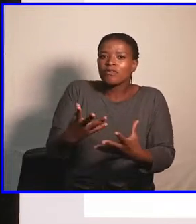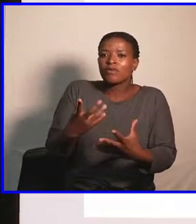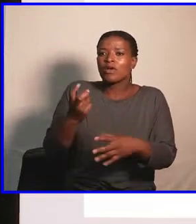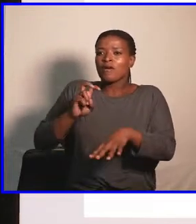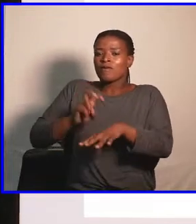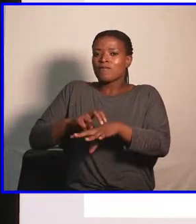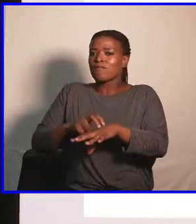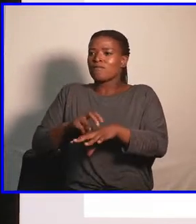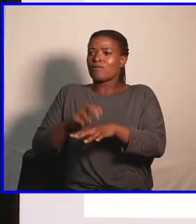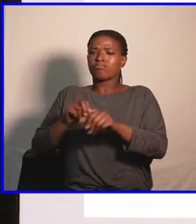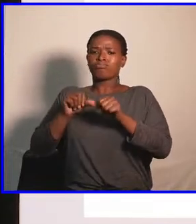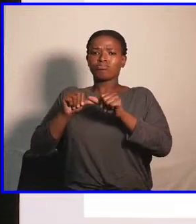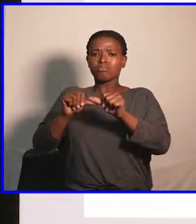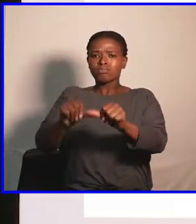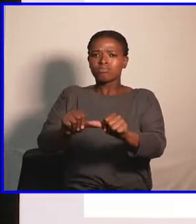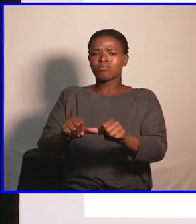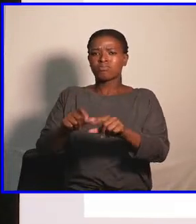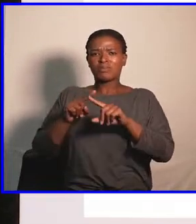needed resilience